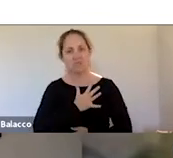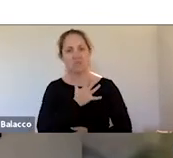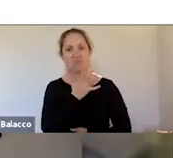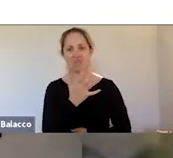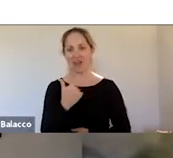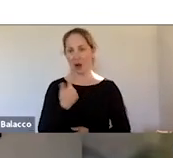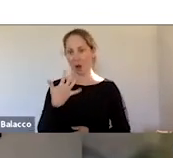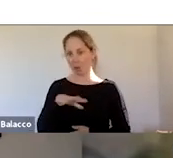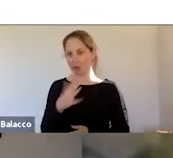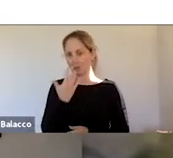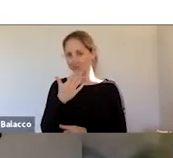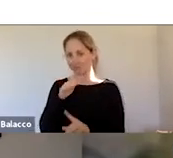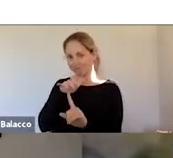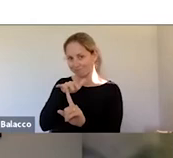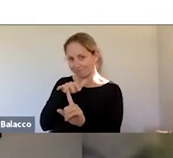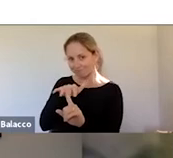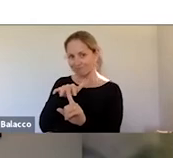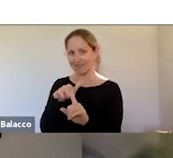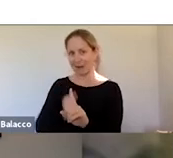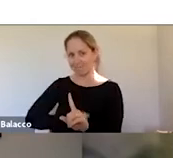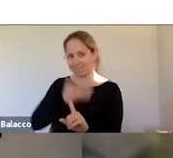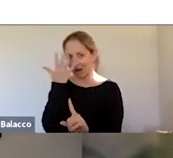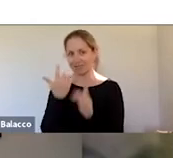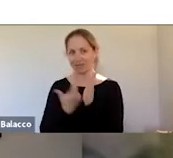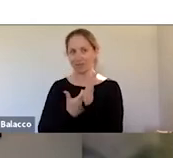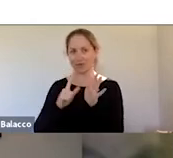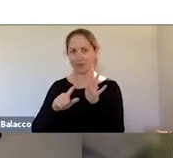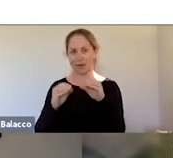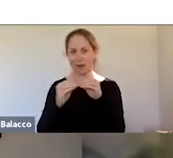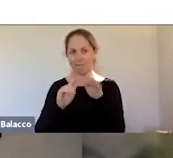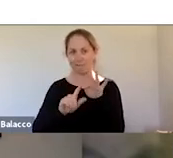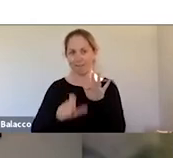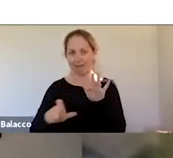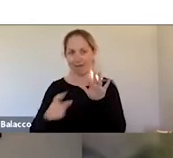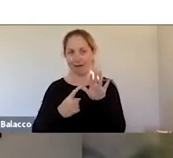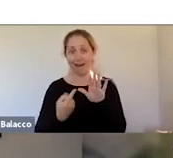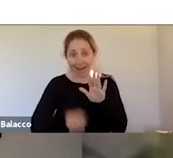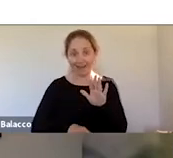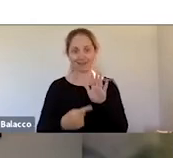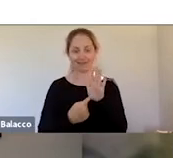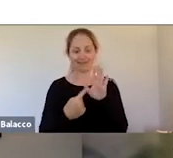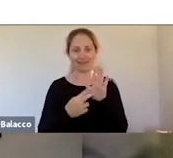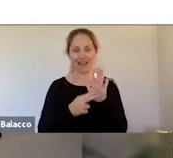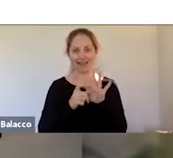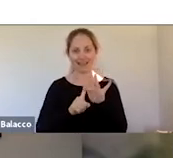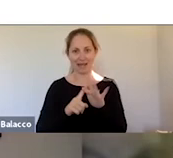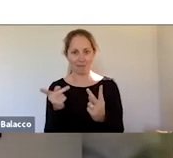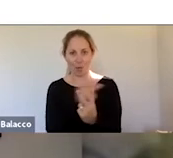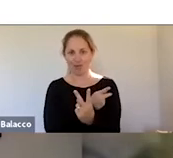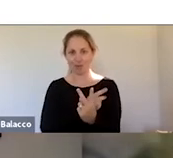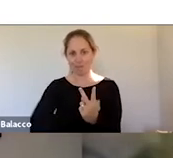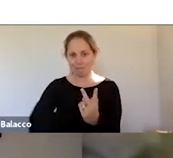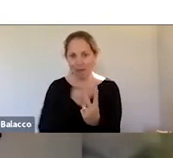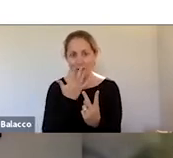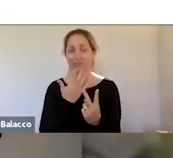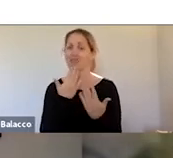embarrass Rebecca and Tandi for a moment and thank you for your excellent partnership over the